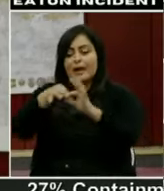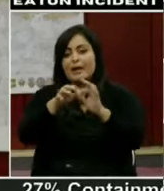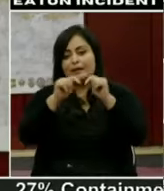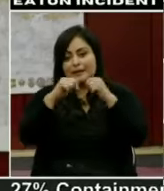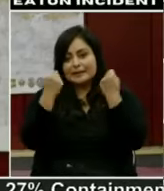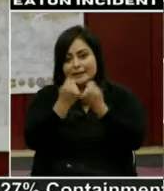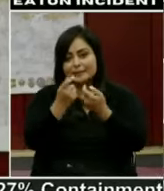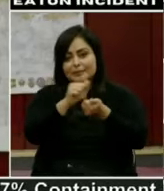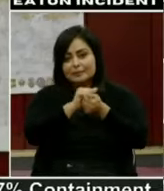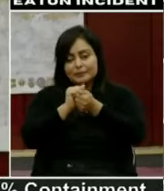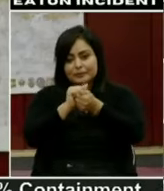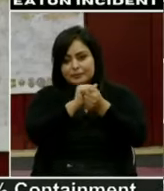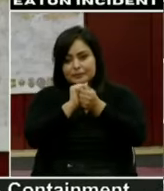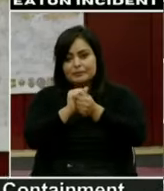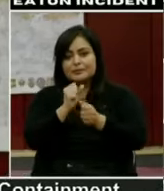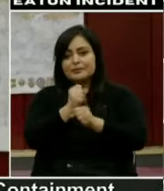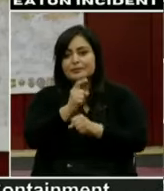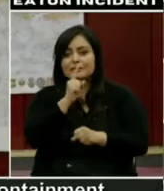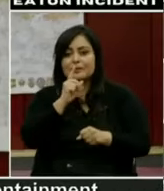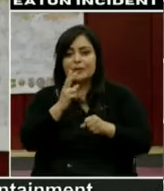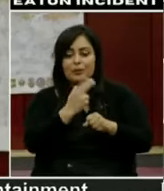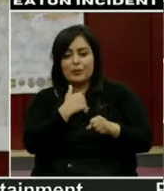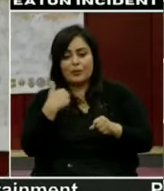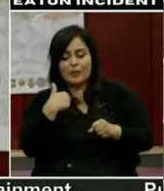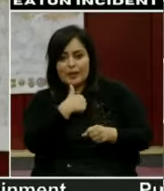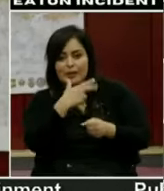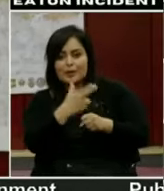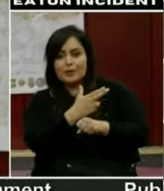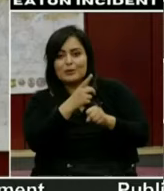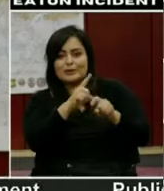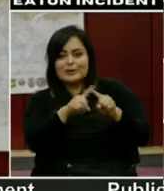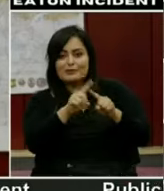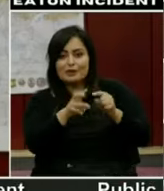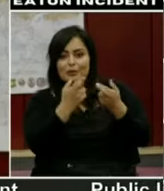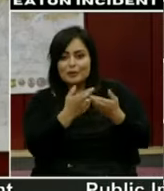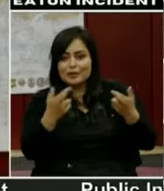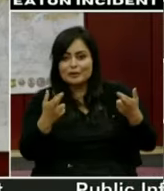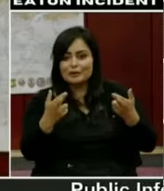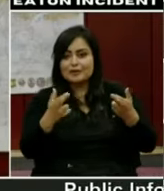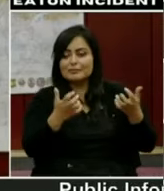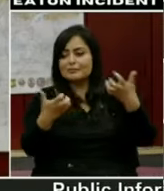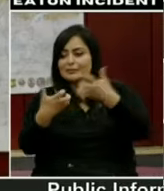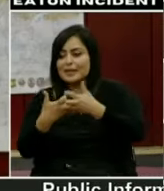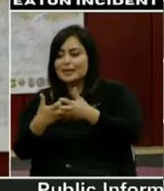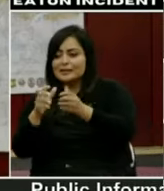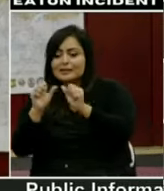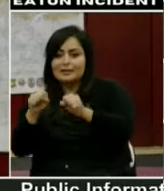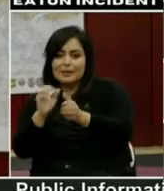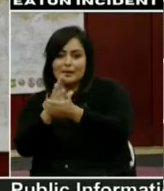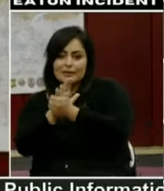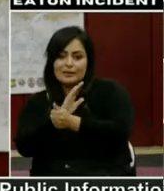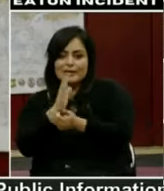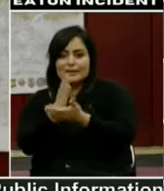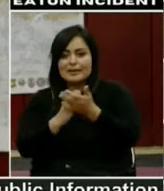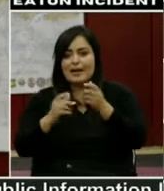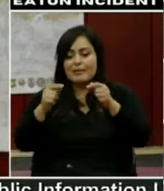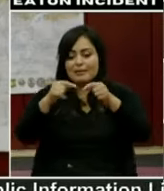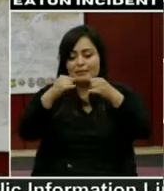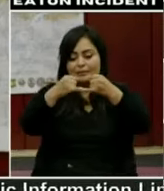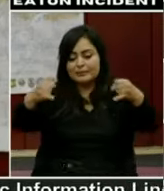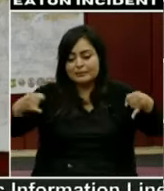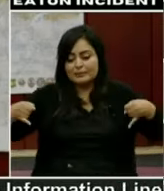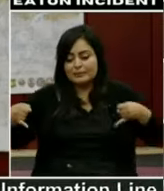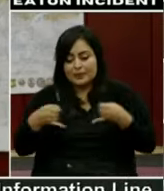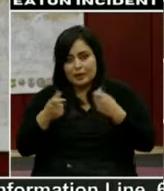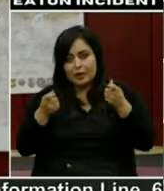working together to utilize the resources assigned for different skills and abilities. Some of those are perimeter patrol. These are all things